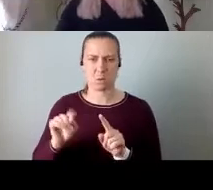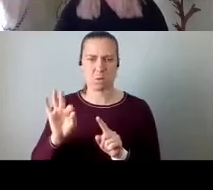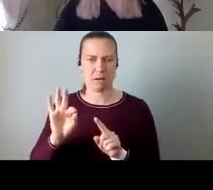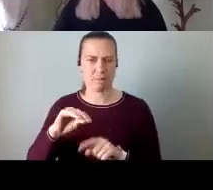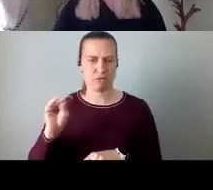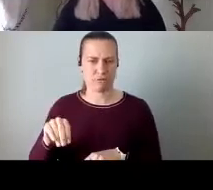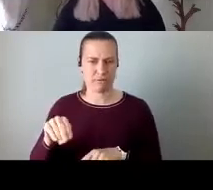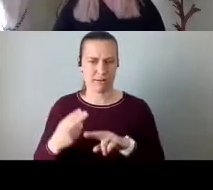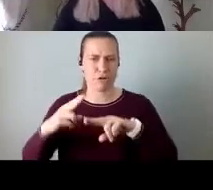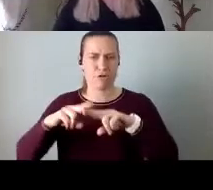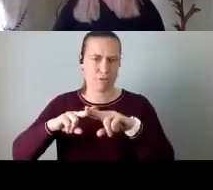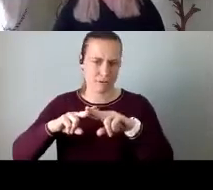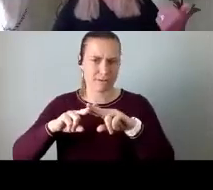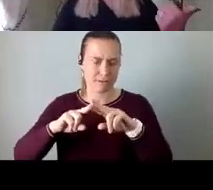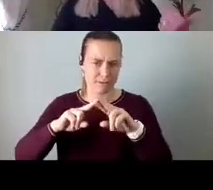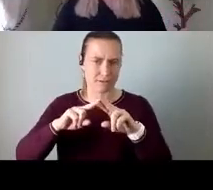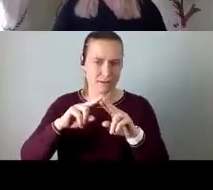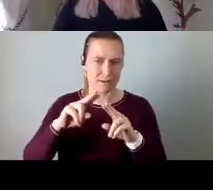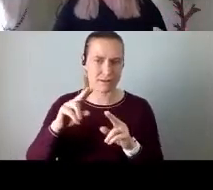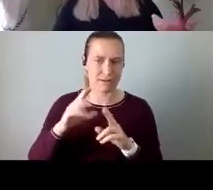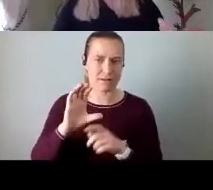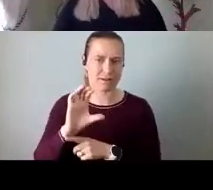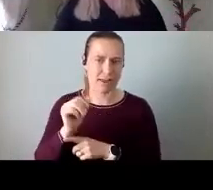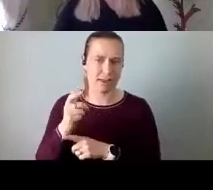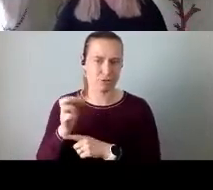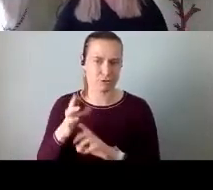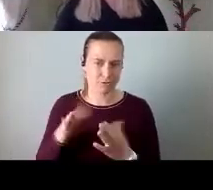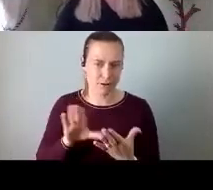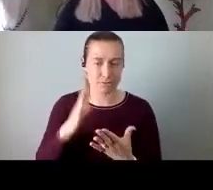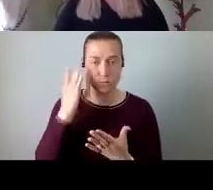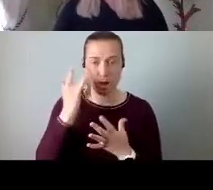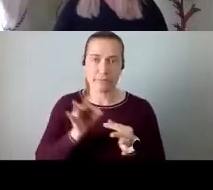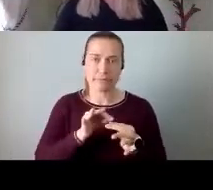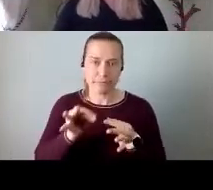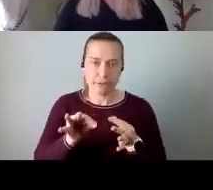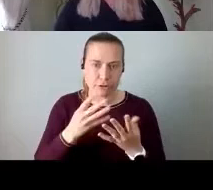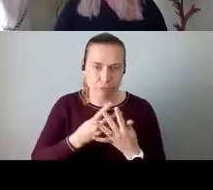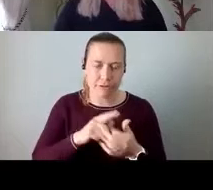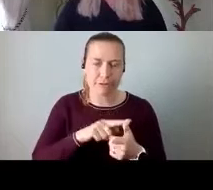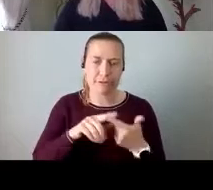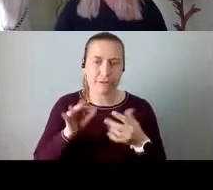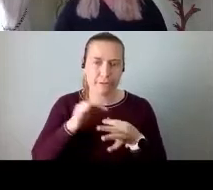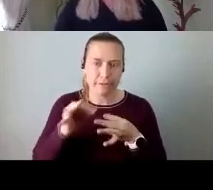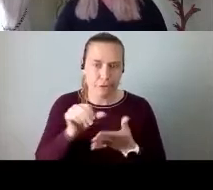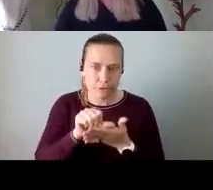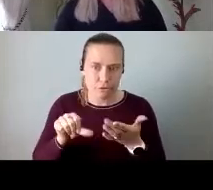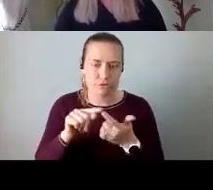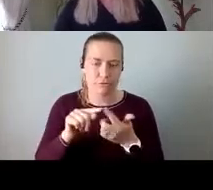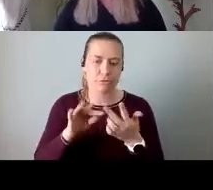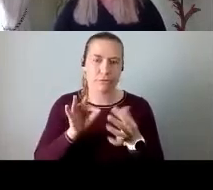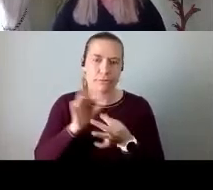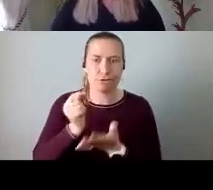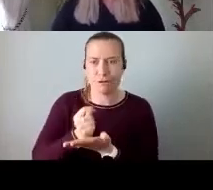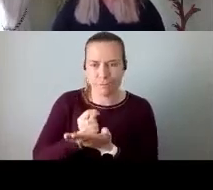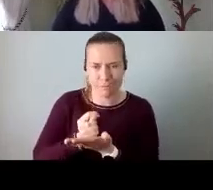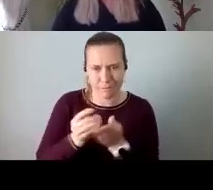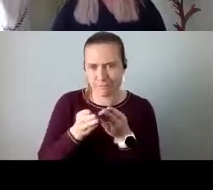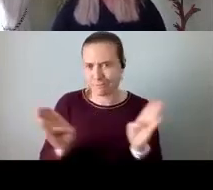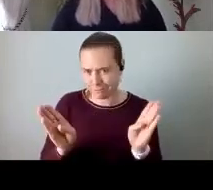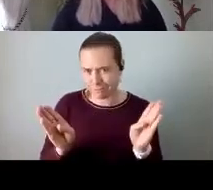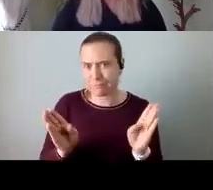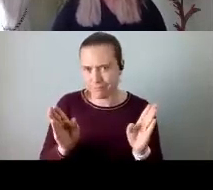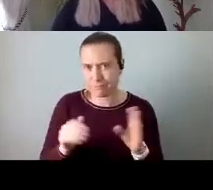after diagnosis due to delays in screening and delays in people coming in to get treated for a